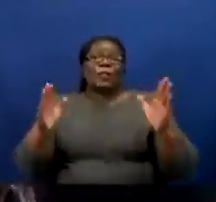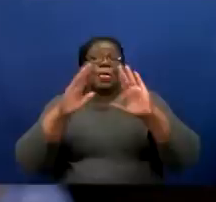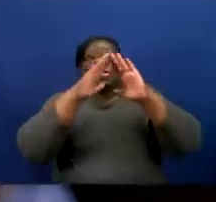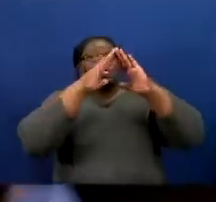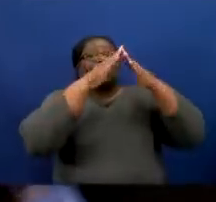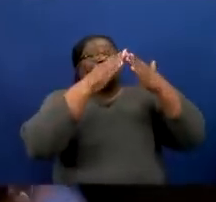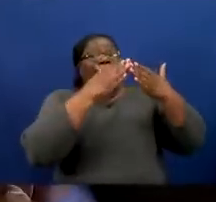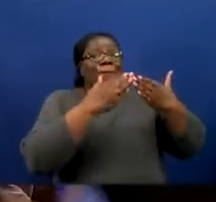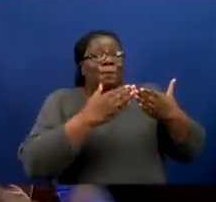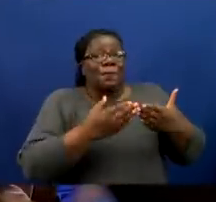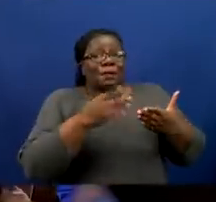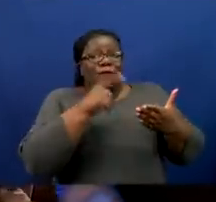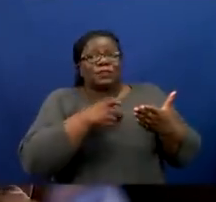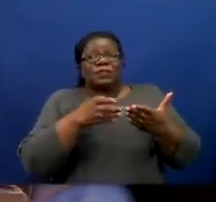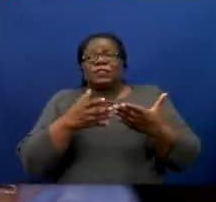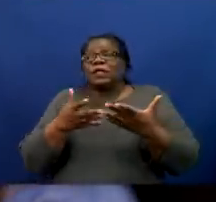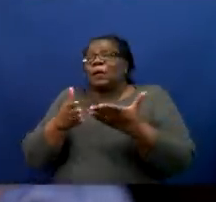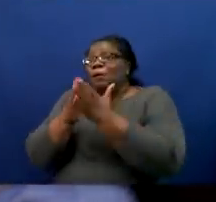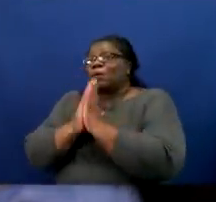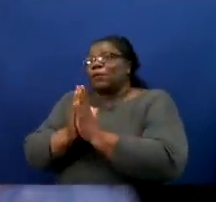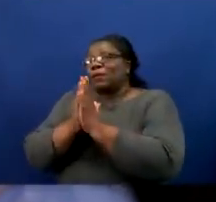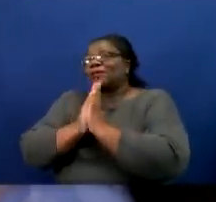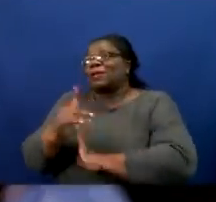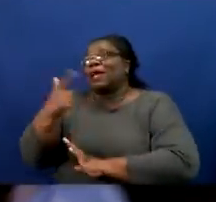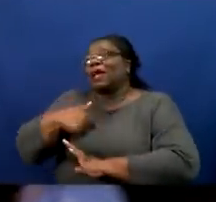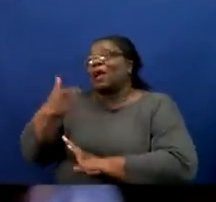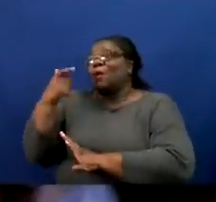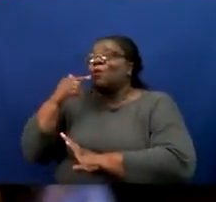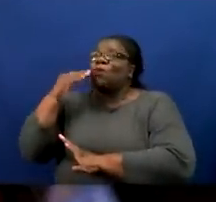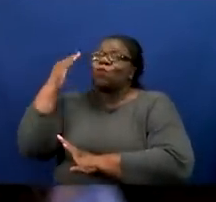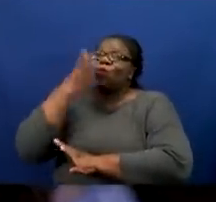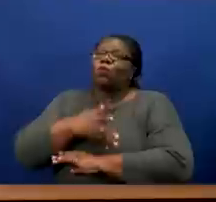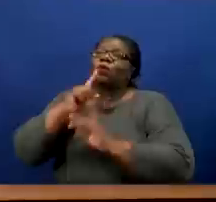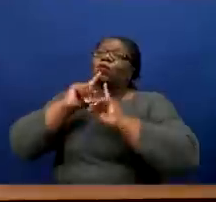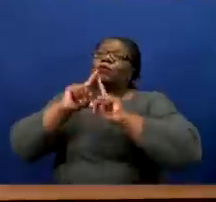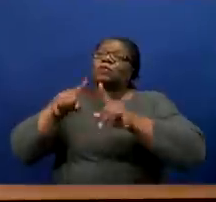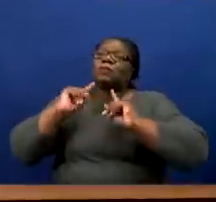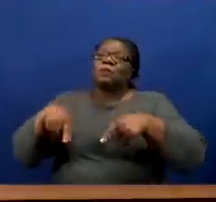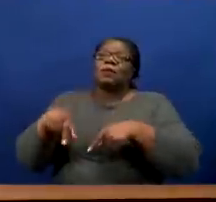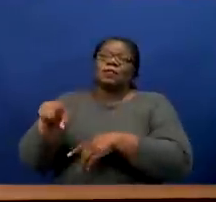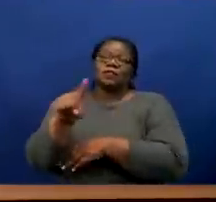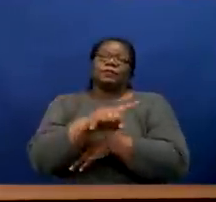Bible says, call on me and I will answer you.